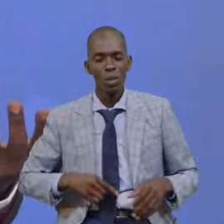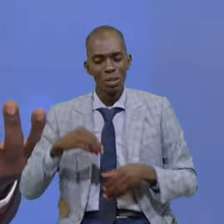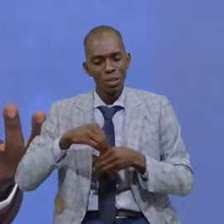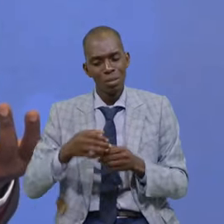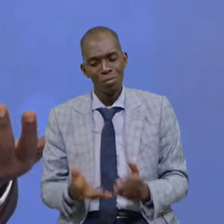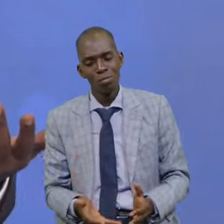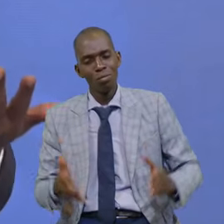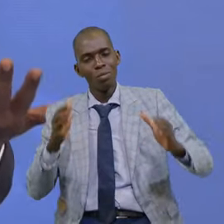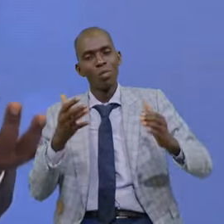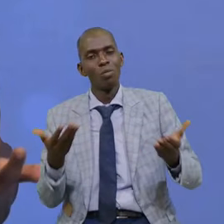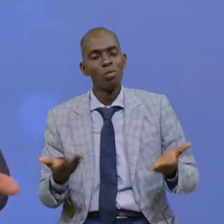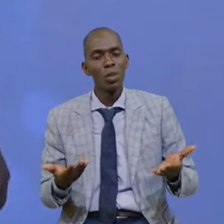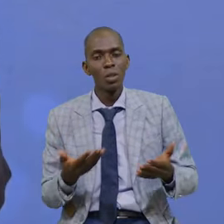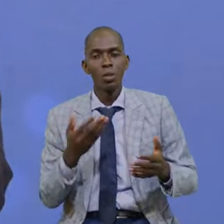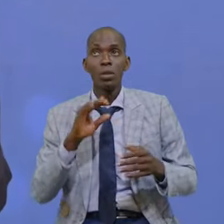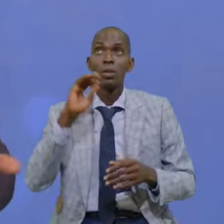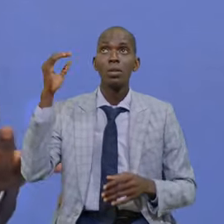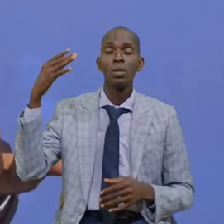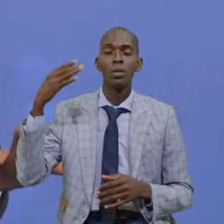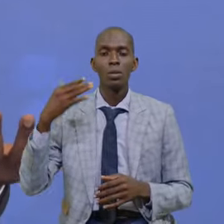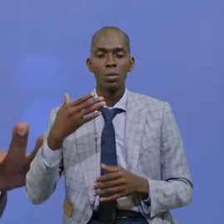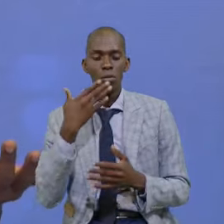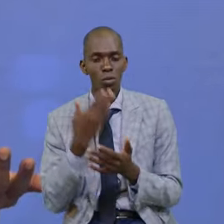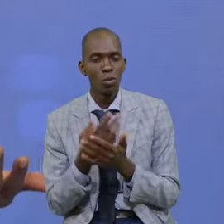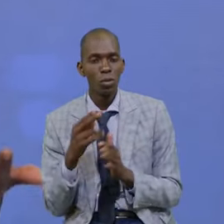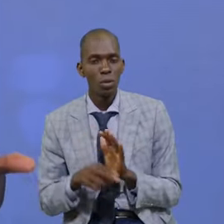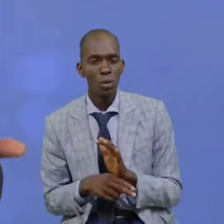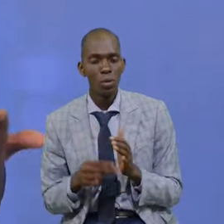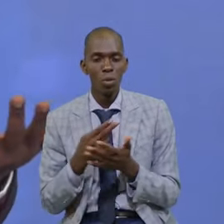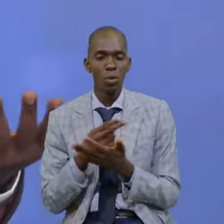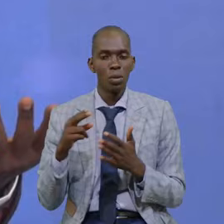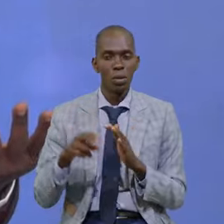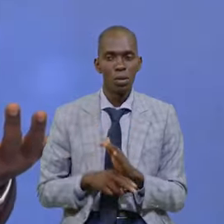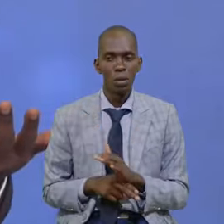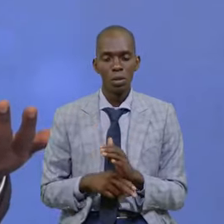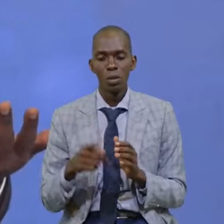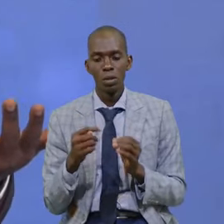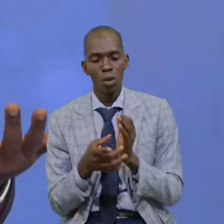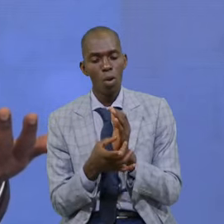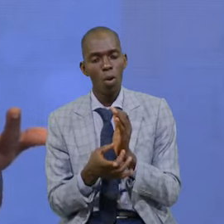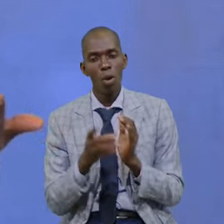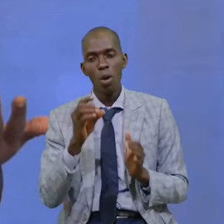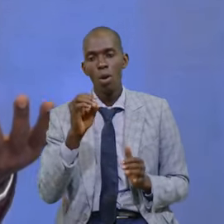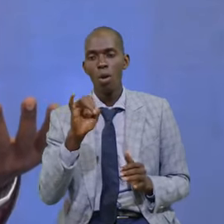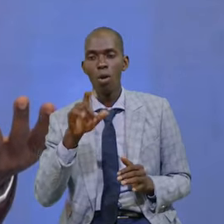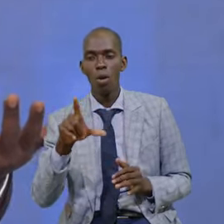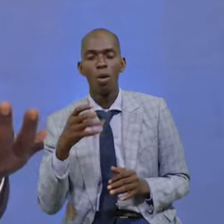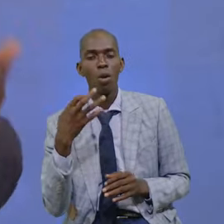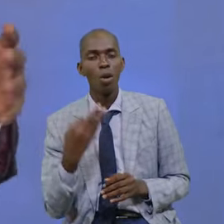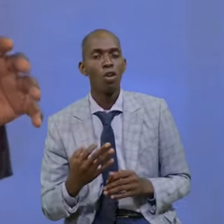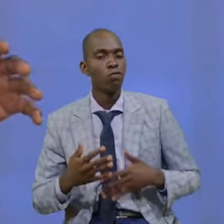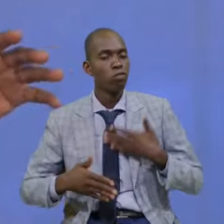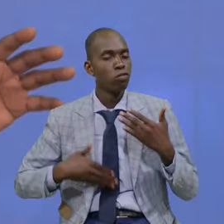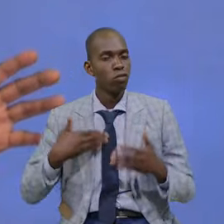goodness, godliness, oil, the oil of joy, the oil